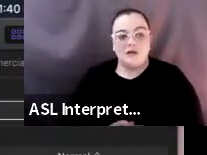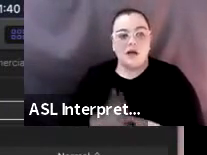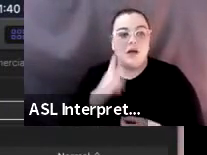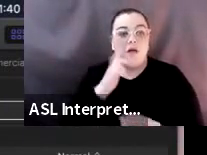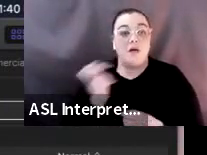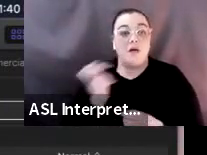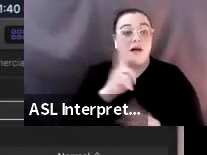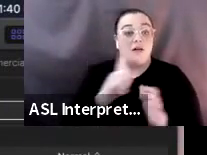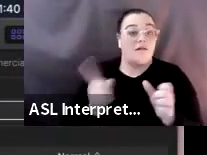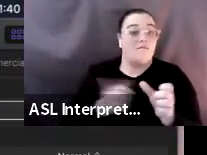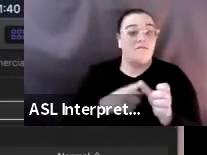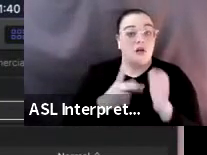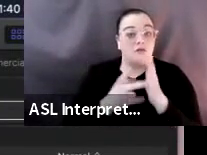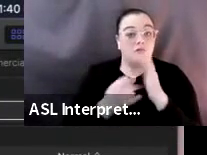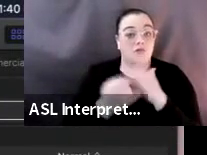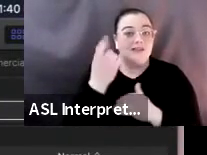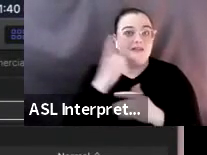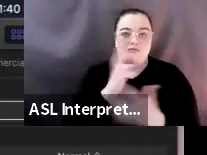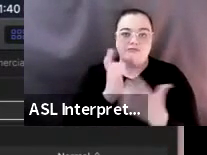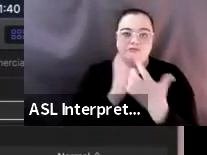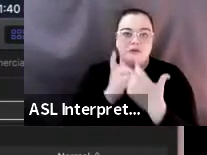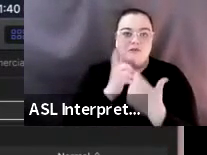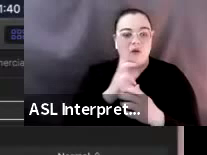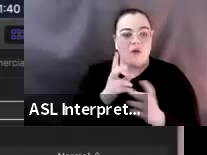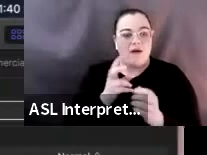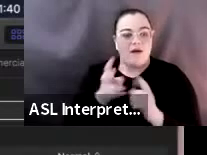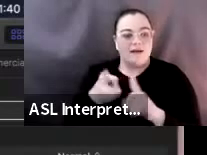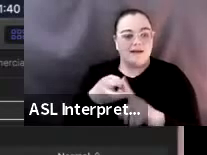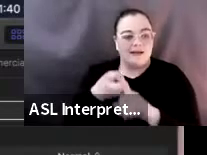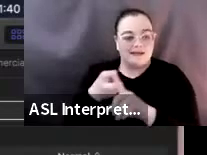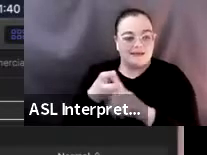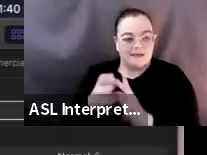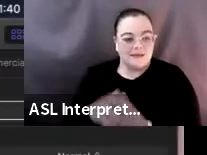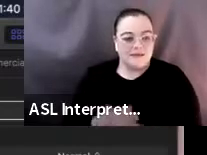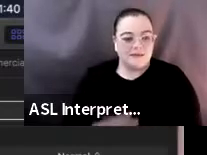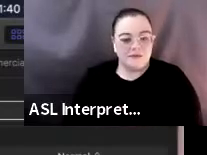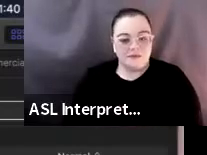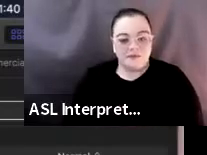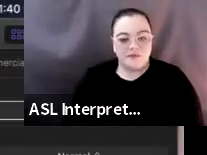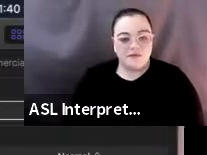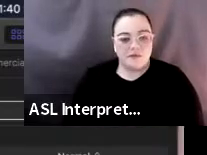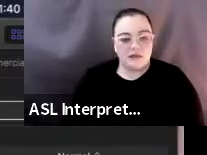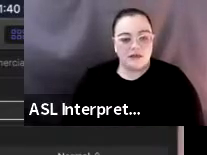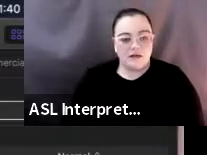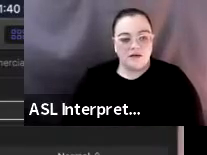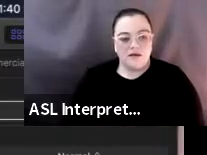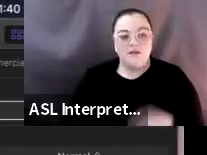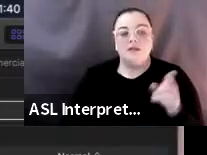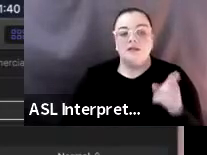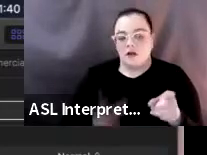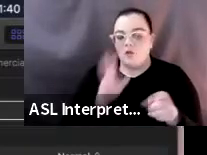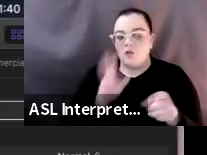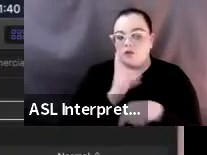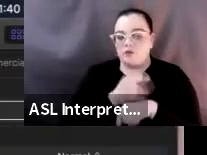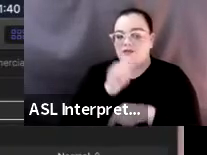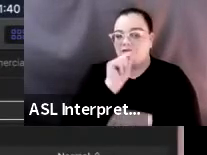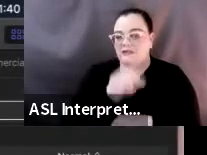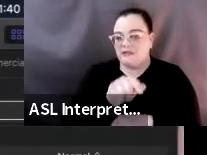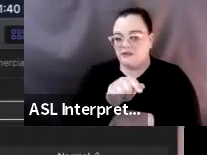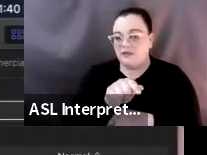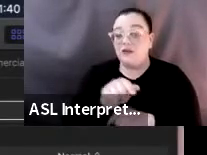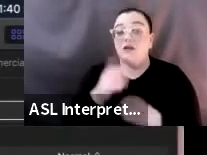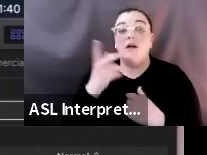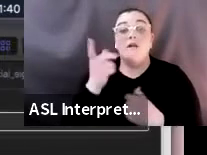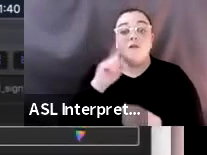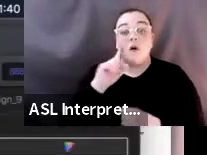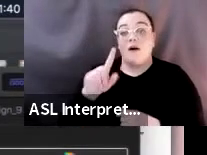uploading to casting. I'm gonna load that one back into the timeline since this is the one that we're gonna be exporting. So to export, I'm gonna